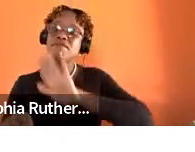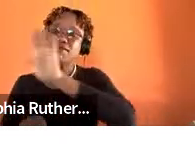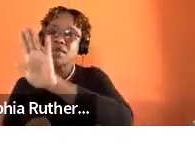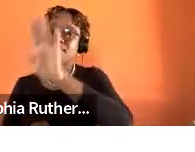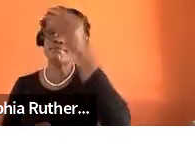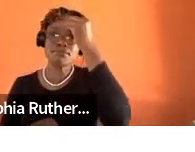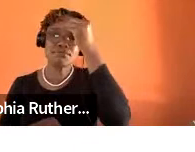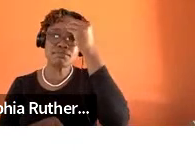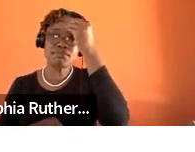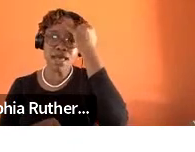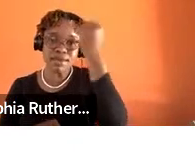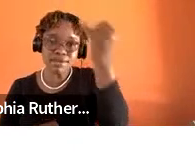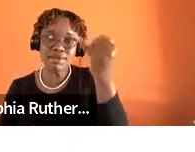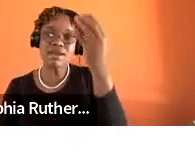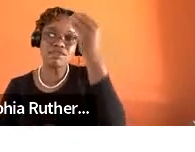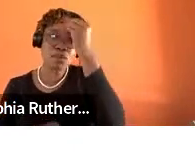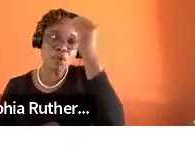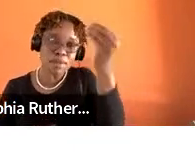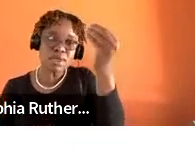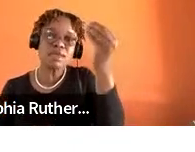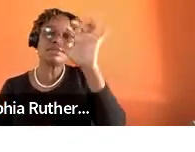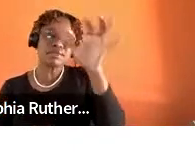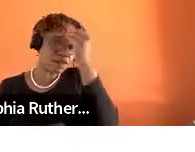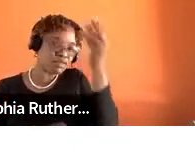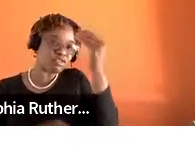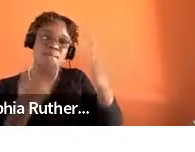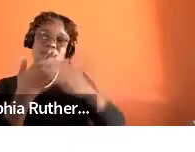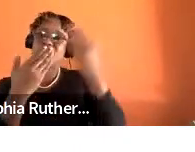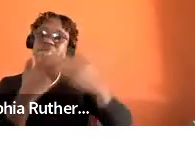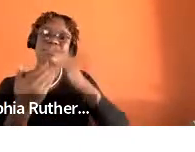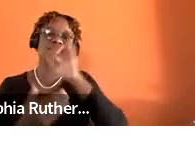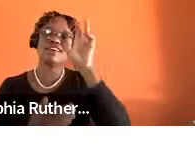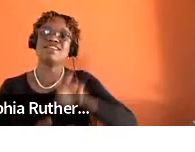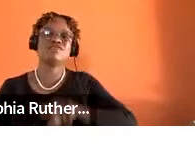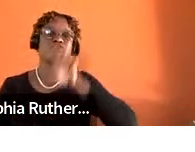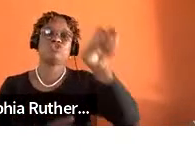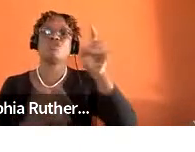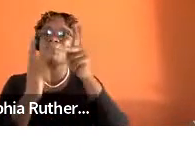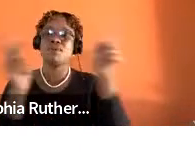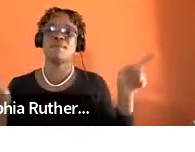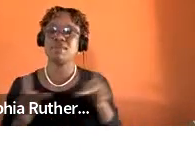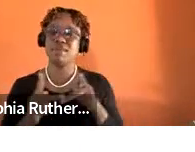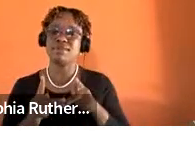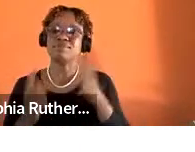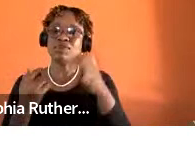to digitalize the healthcare system. So in wrapping up,